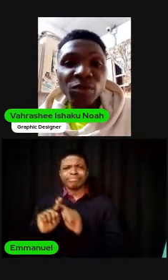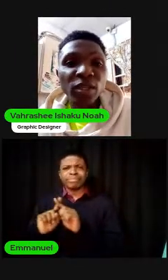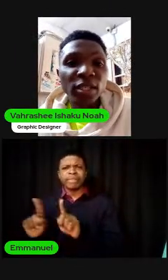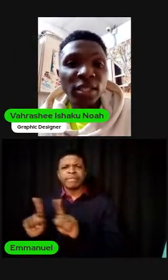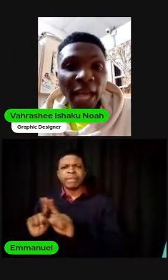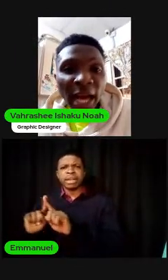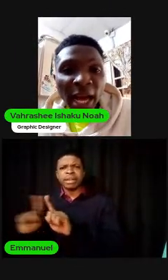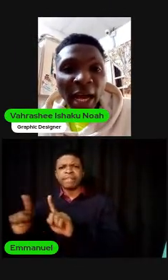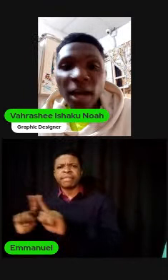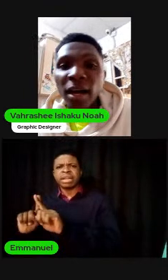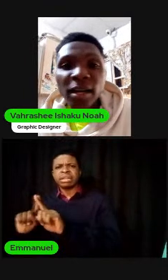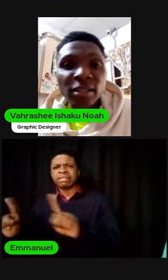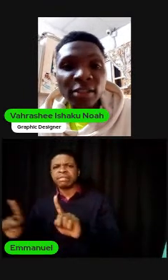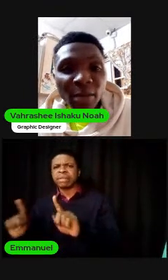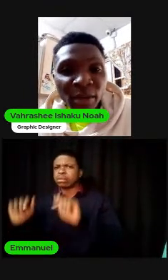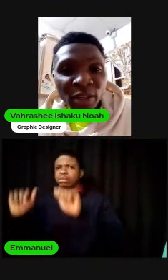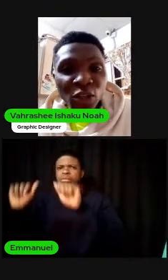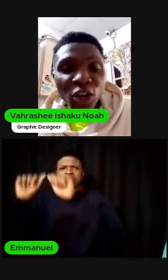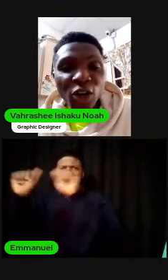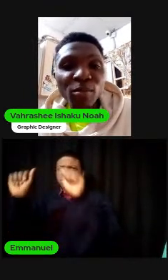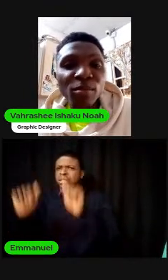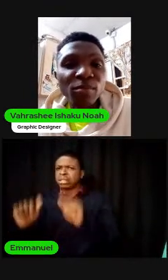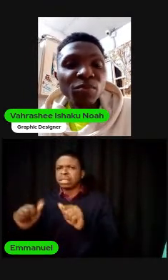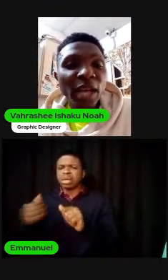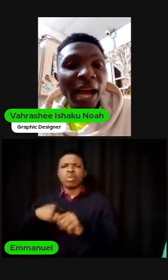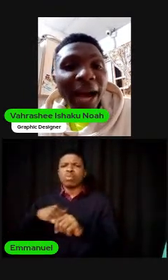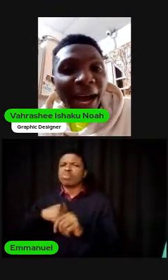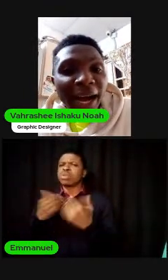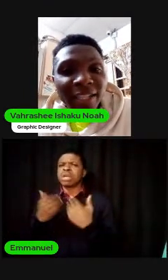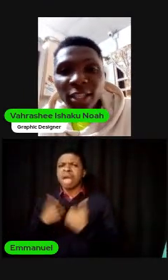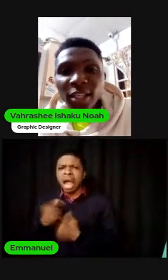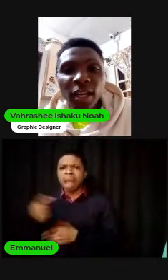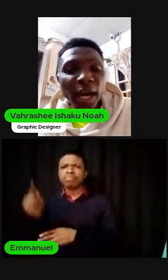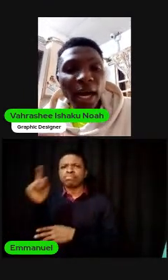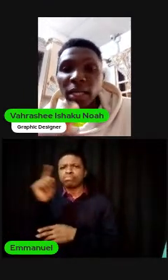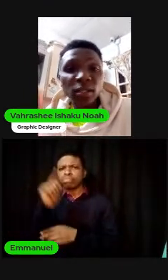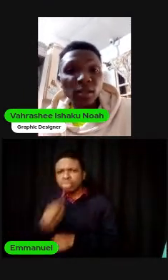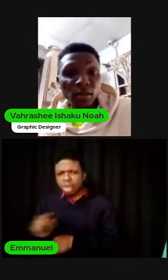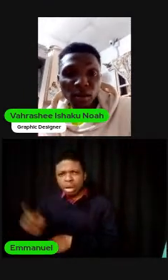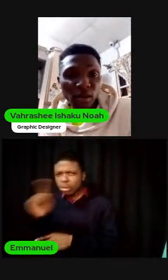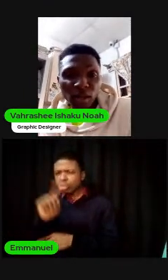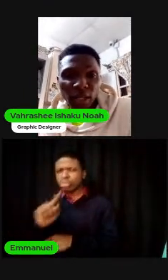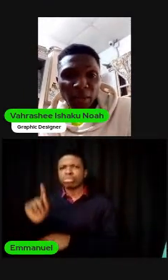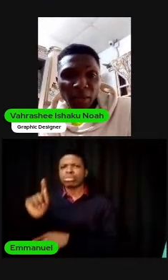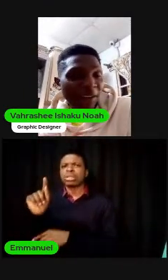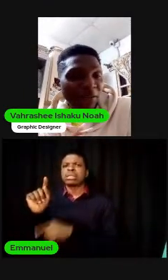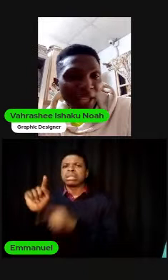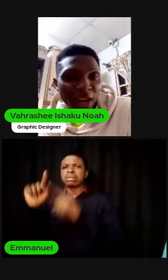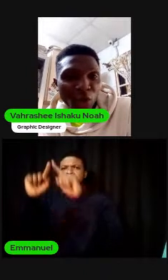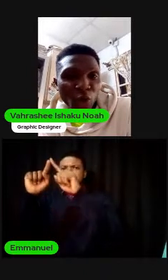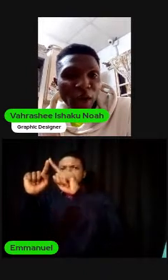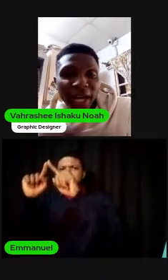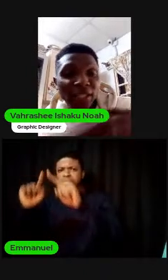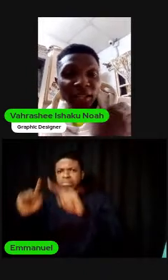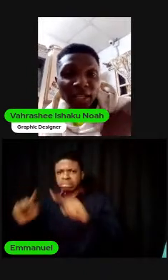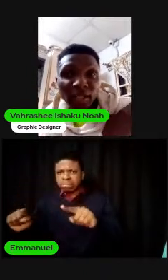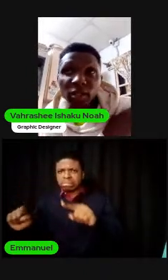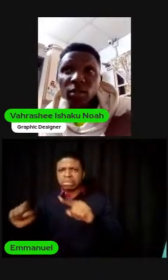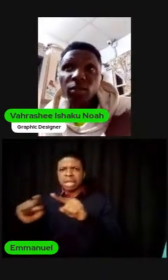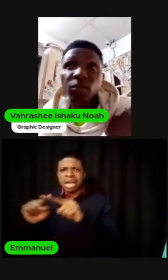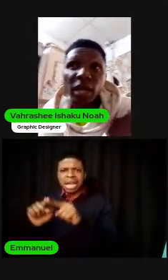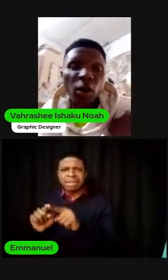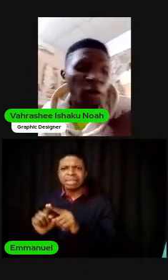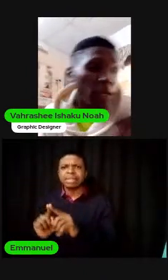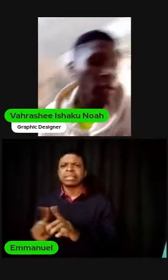triangle, star, trapezium, heart, and them half cycle and the